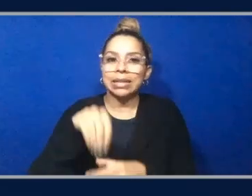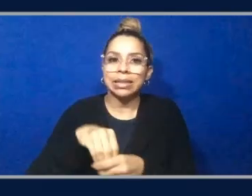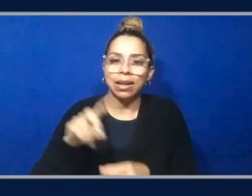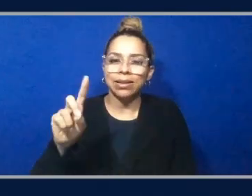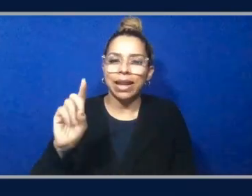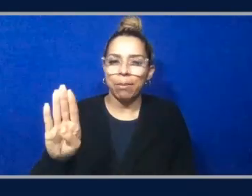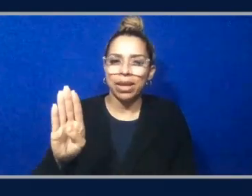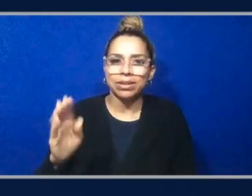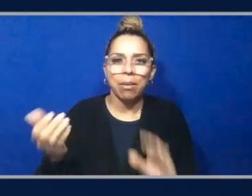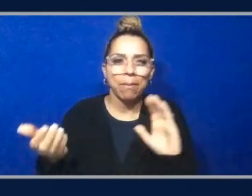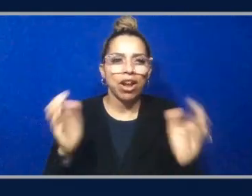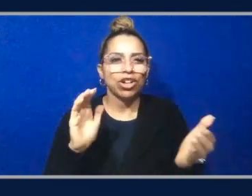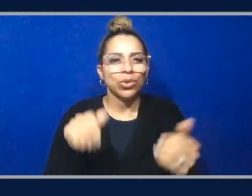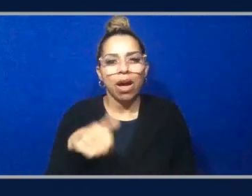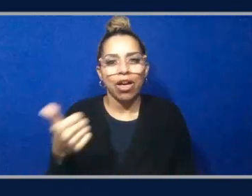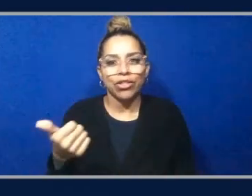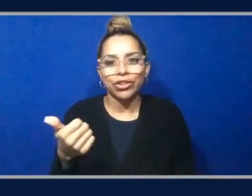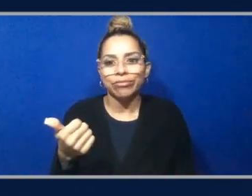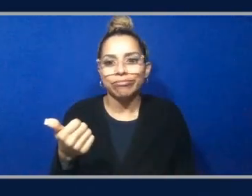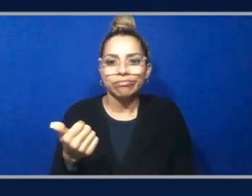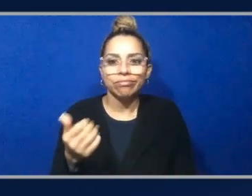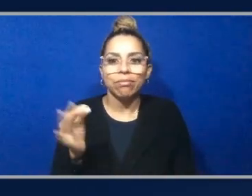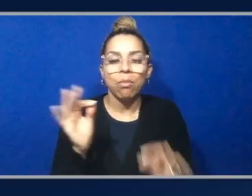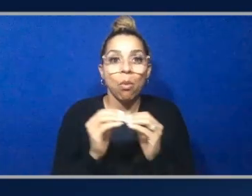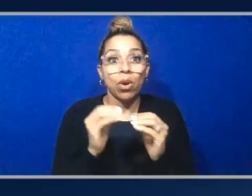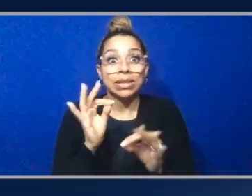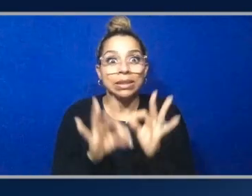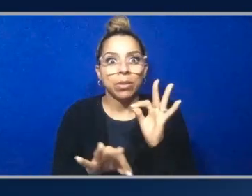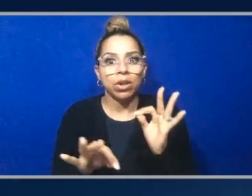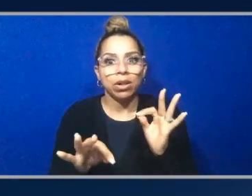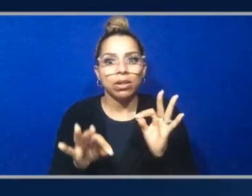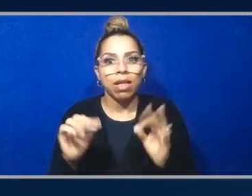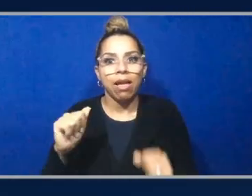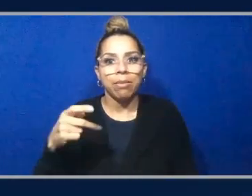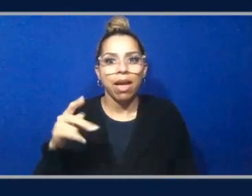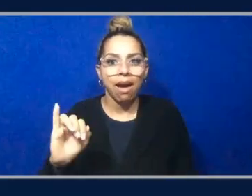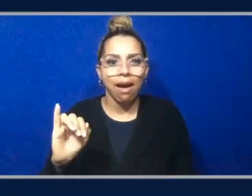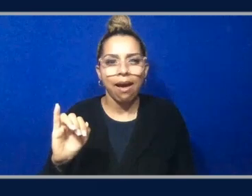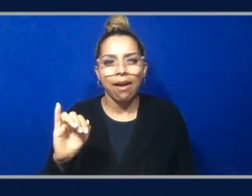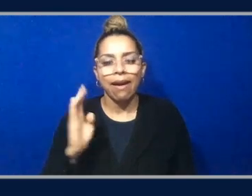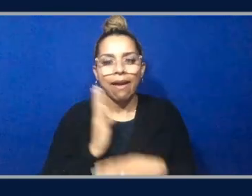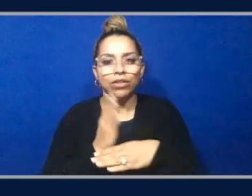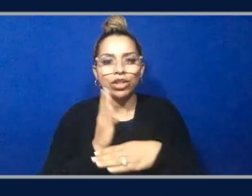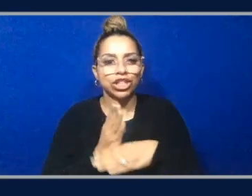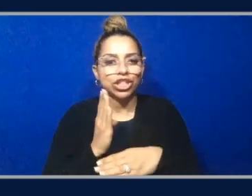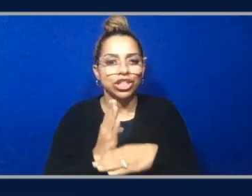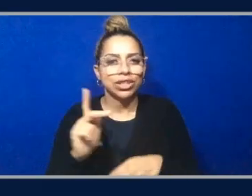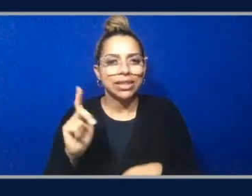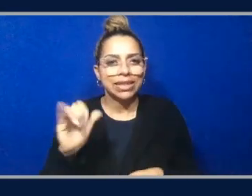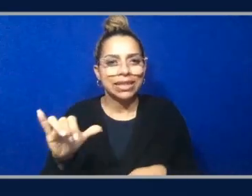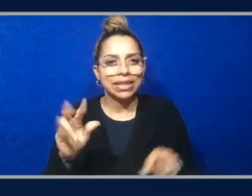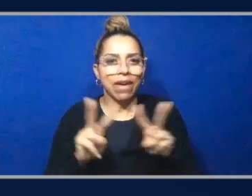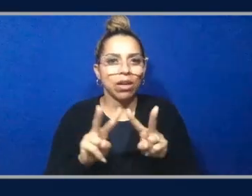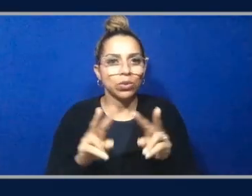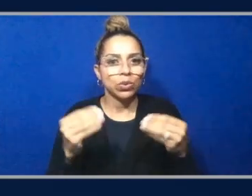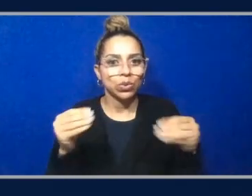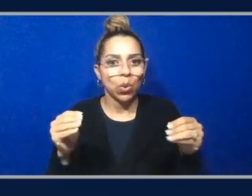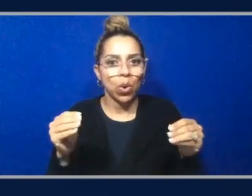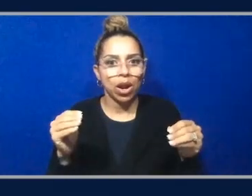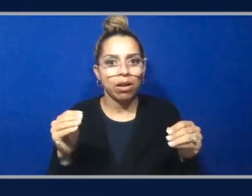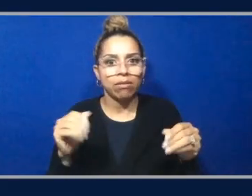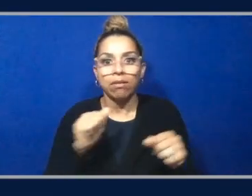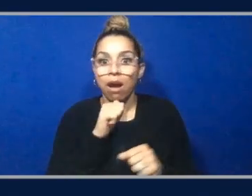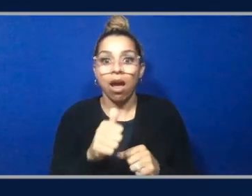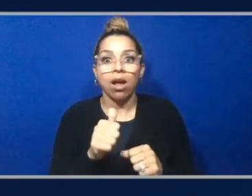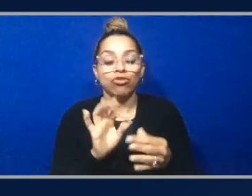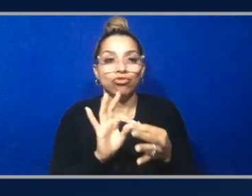other like more simpler or like less API rich key value store or non-relational database. Yeah, and what I've really been reading here is about